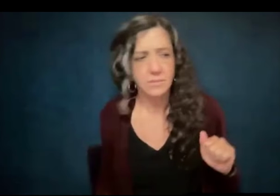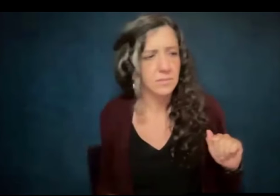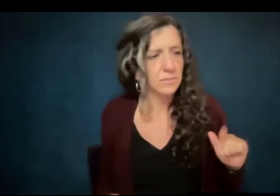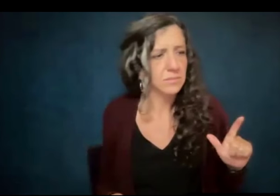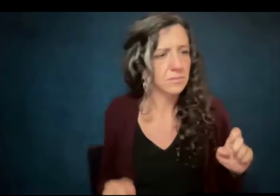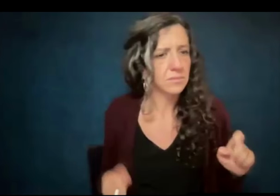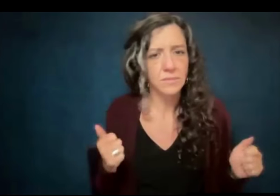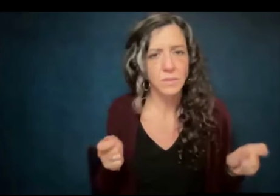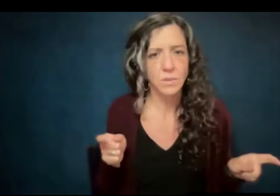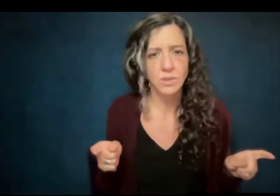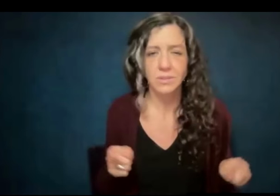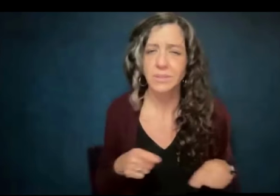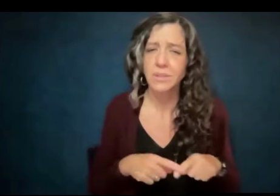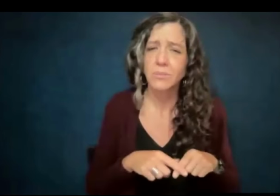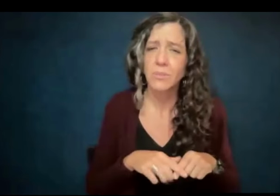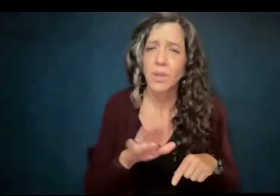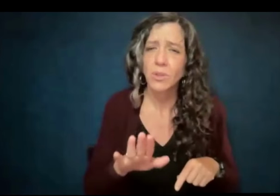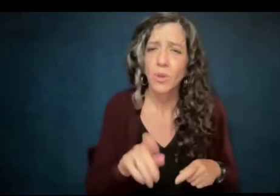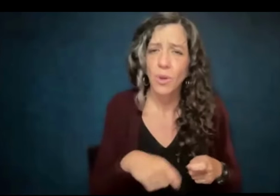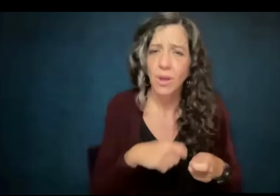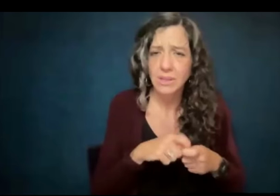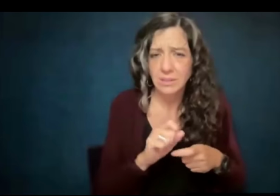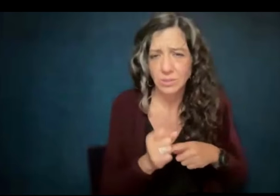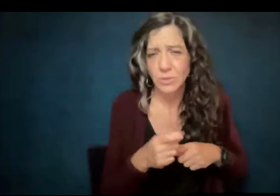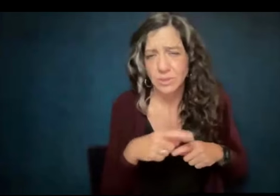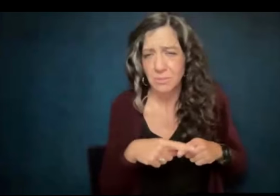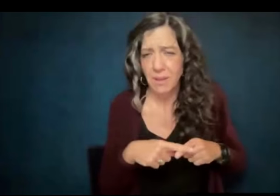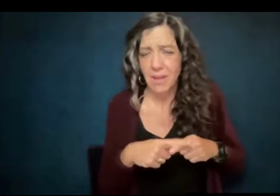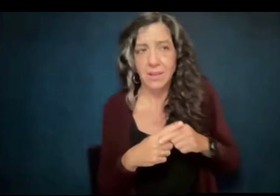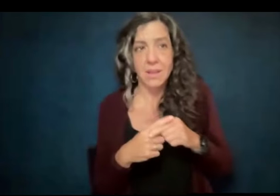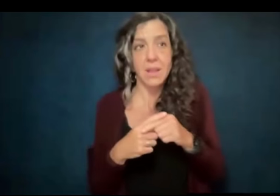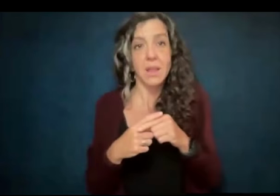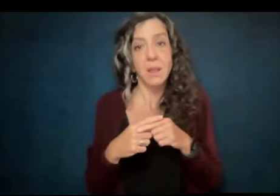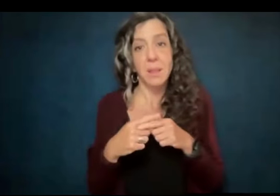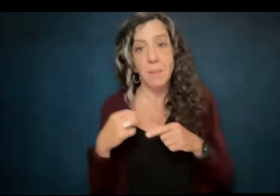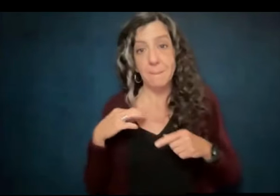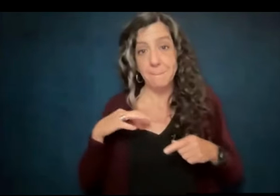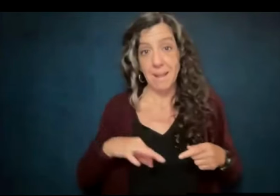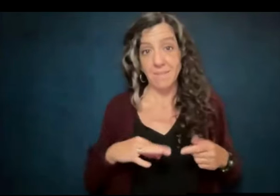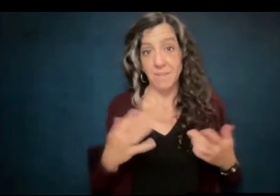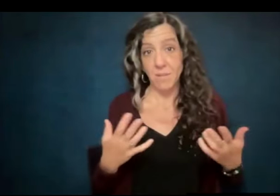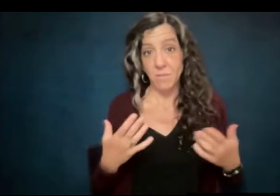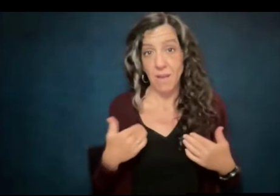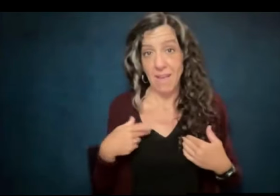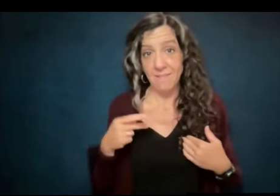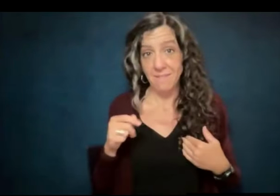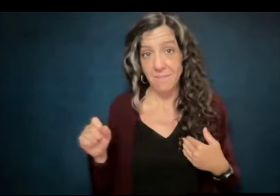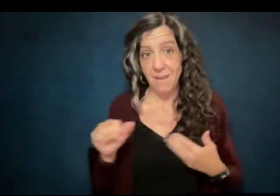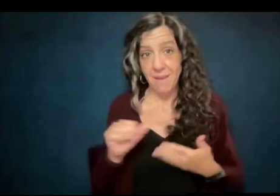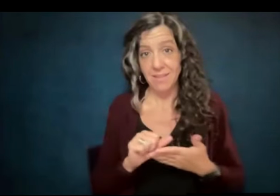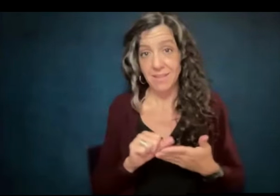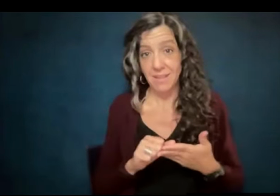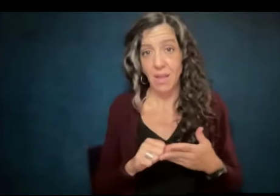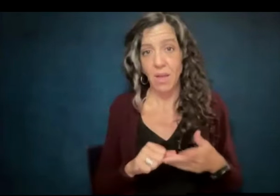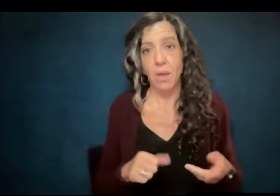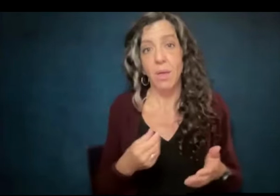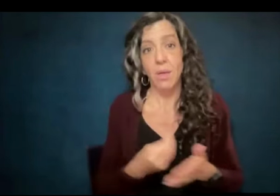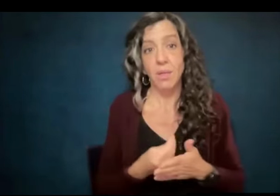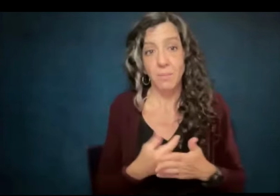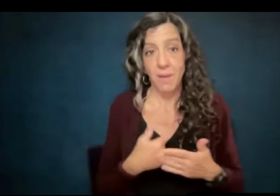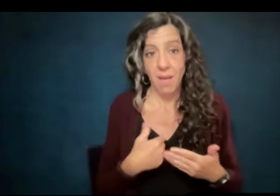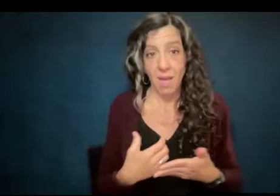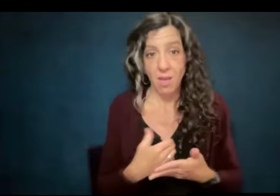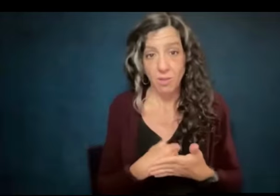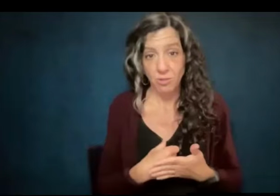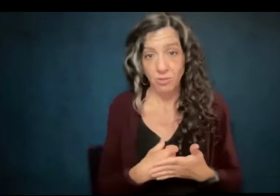really depends on your situation. But the benefit of the PASS account is that the money that I earn, that